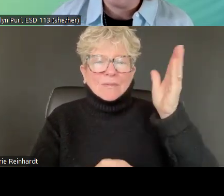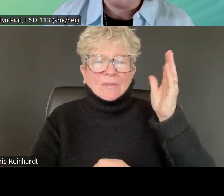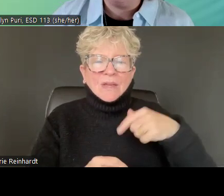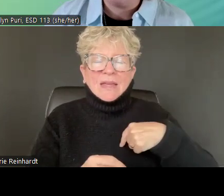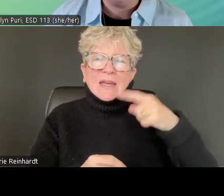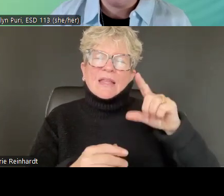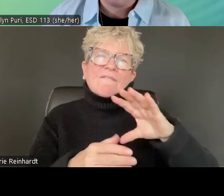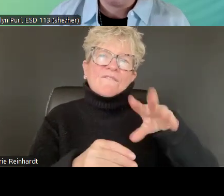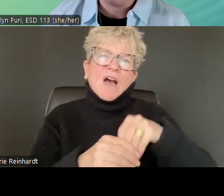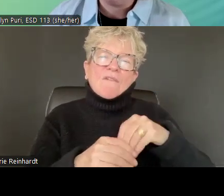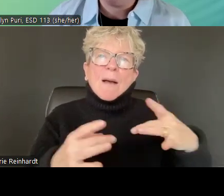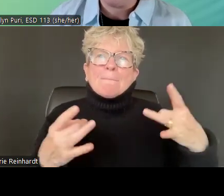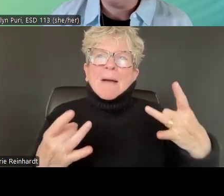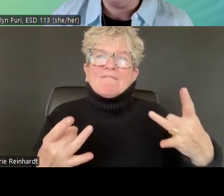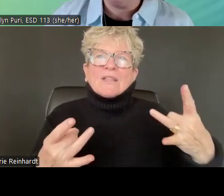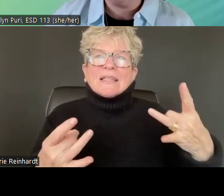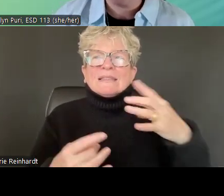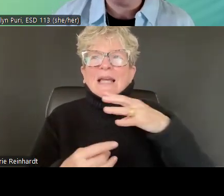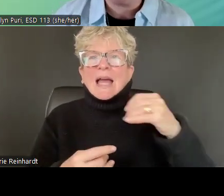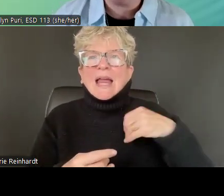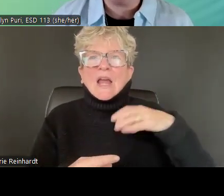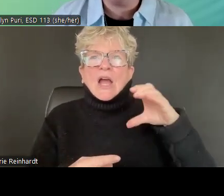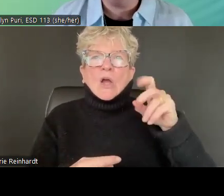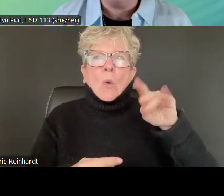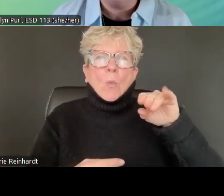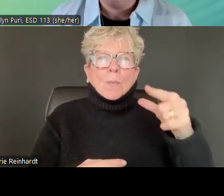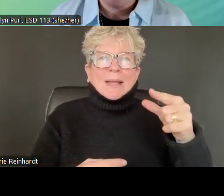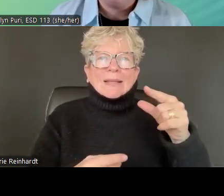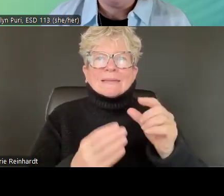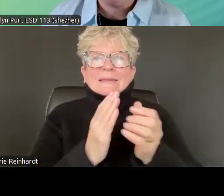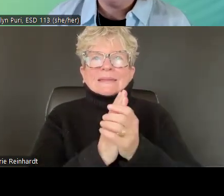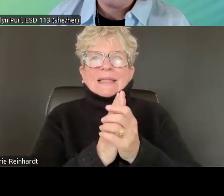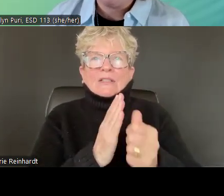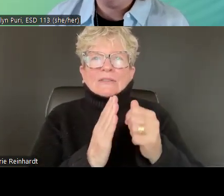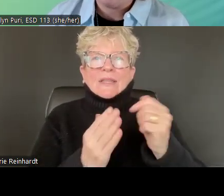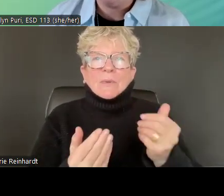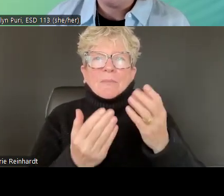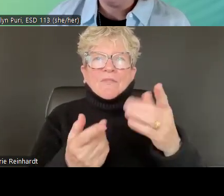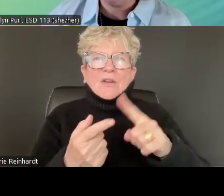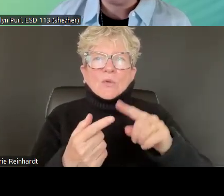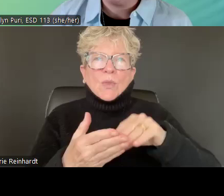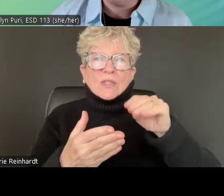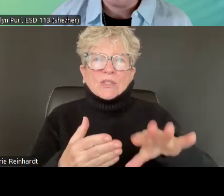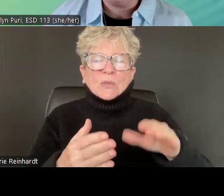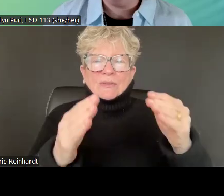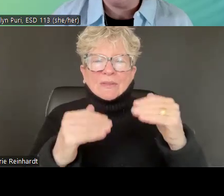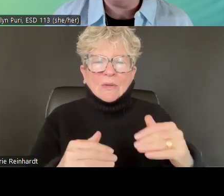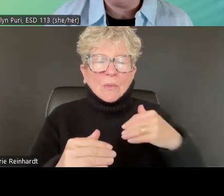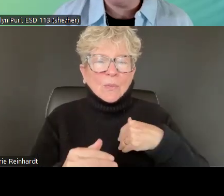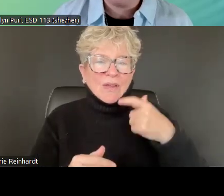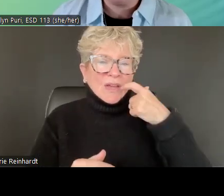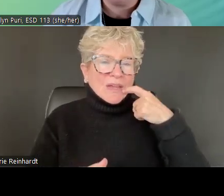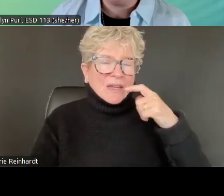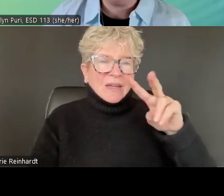mindfulness and coping skills provided to students. We also have our addiction and